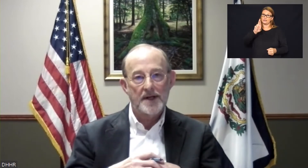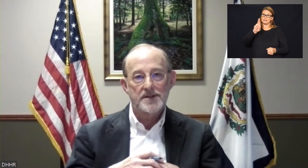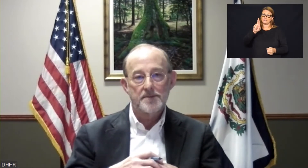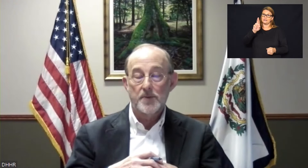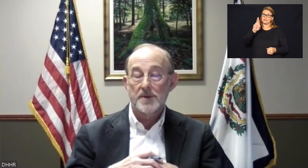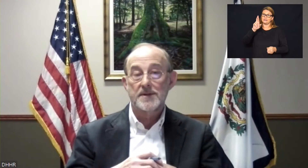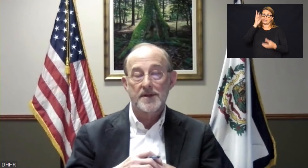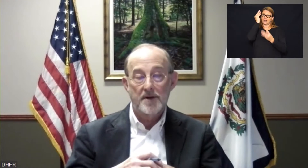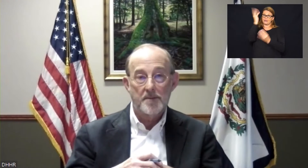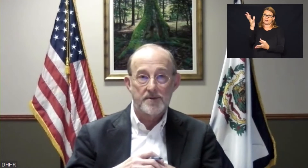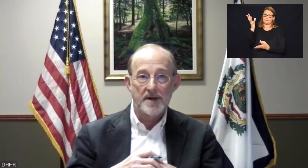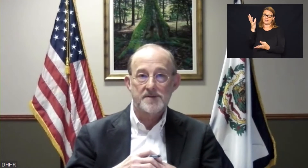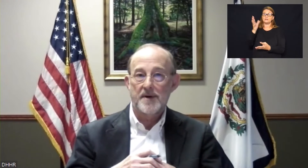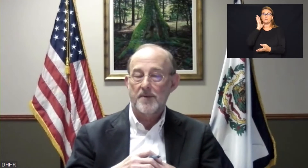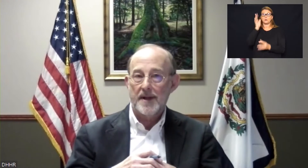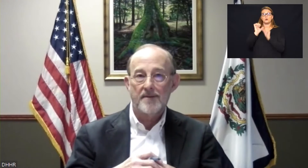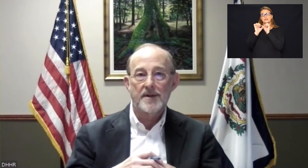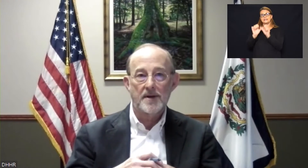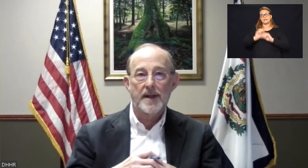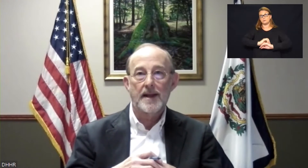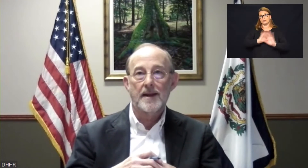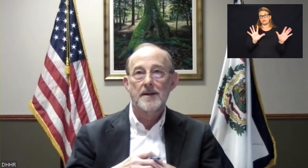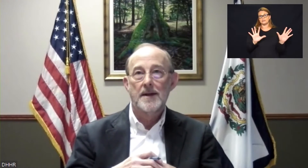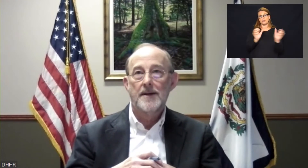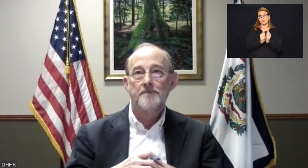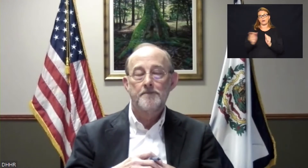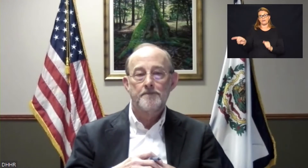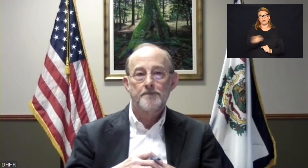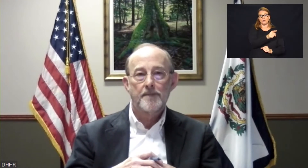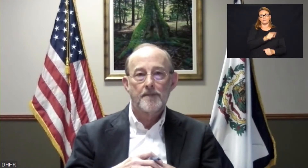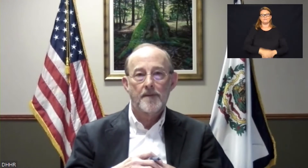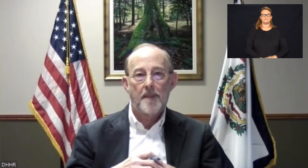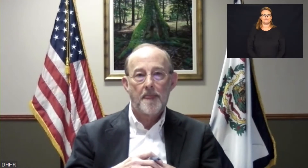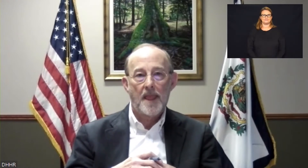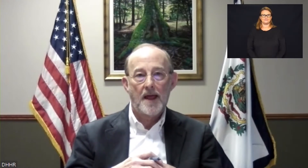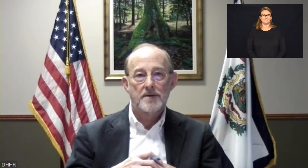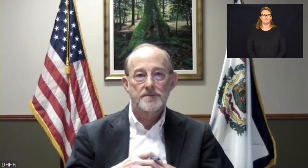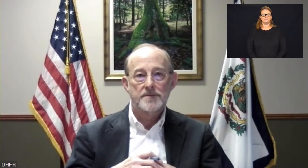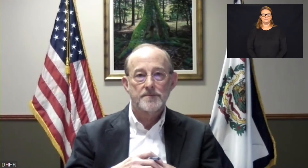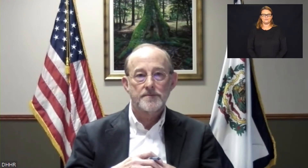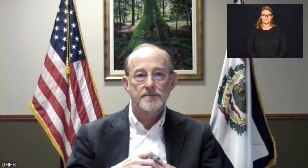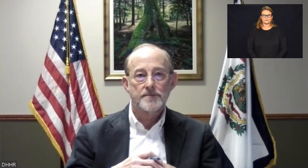DHHR's information, but we'll continue to be transparent with everything we can.